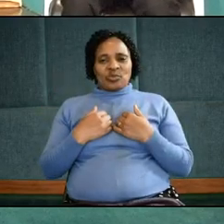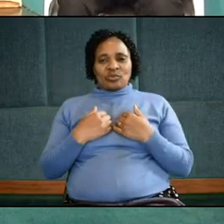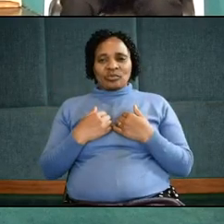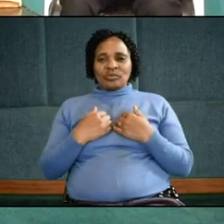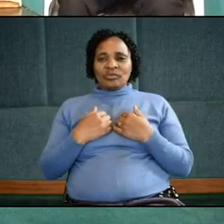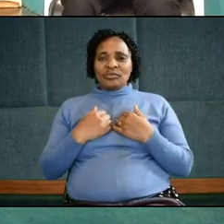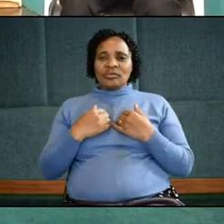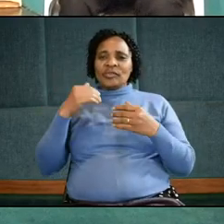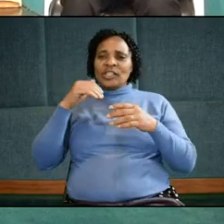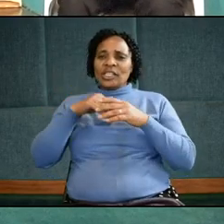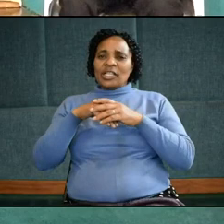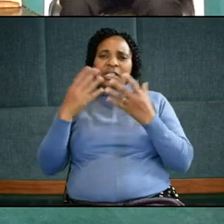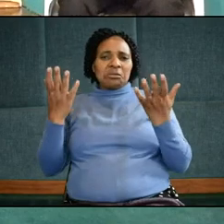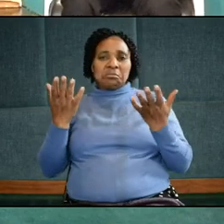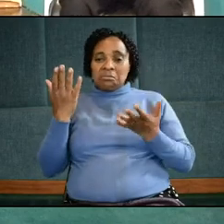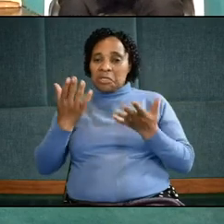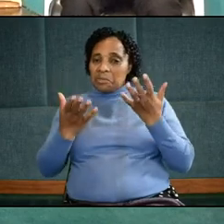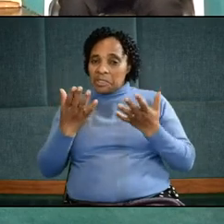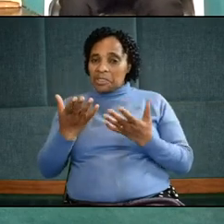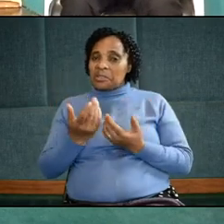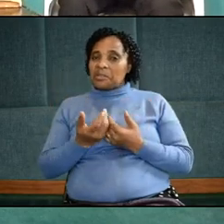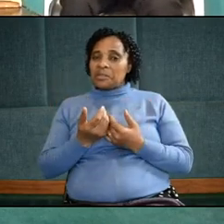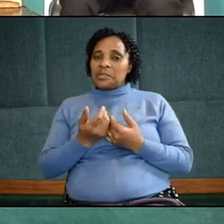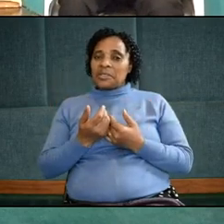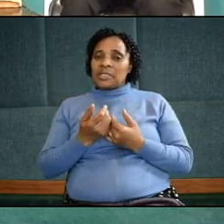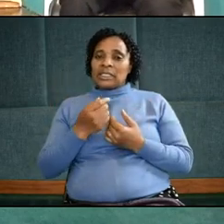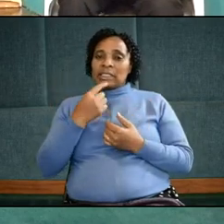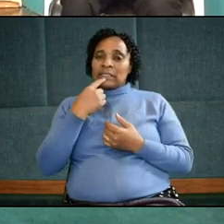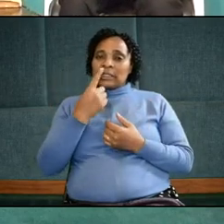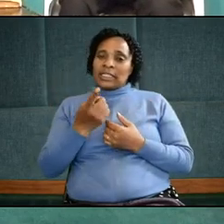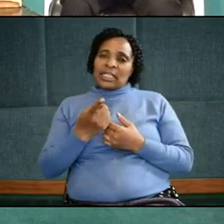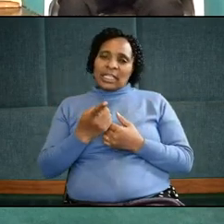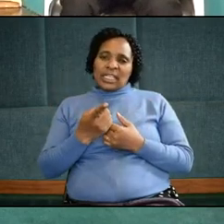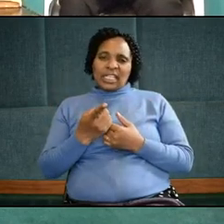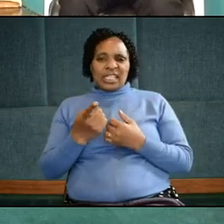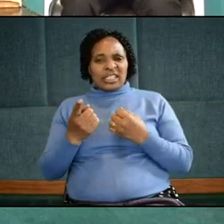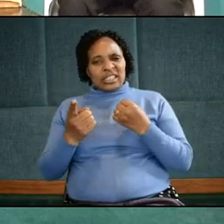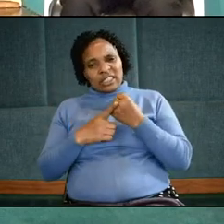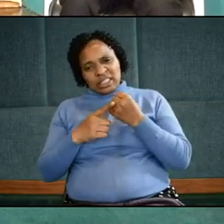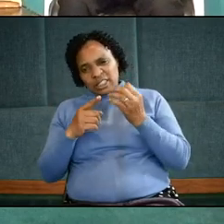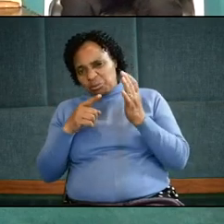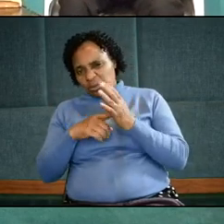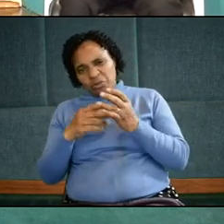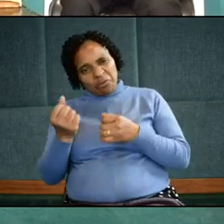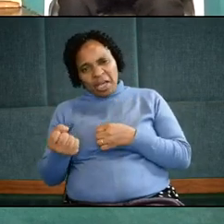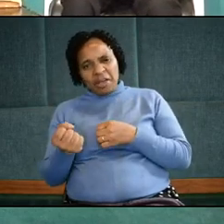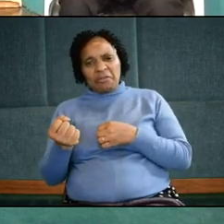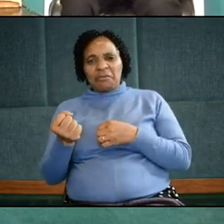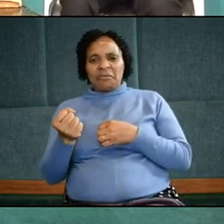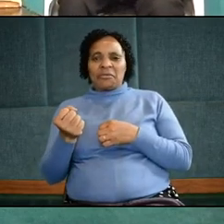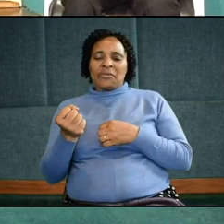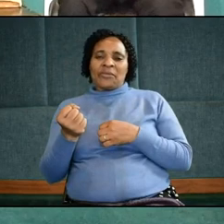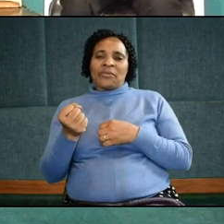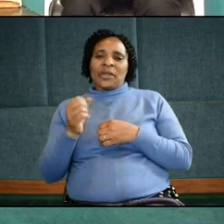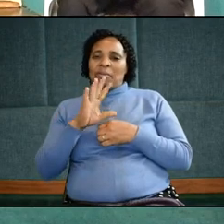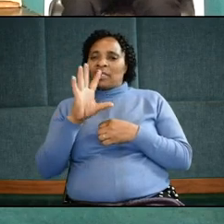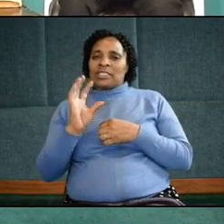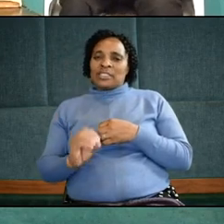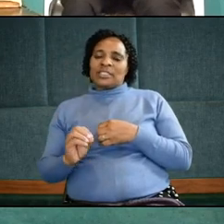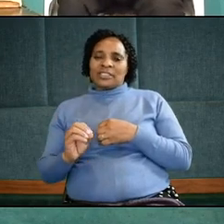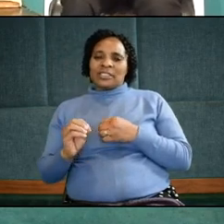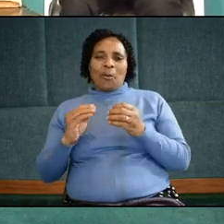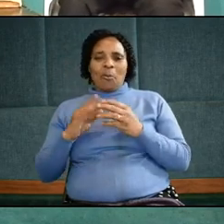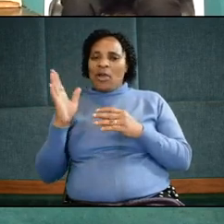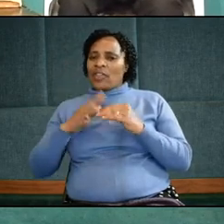In terms of them, I would probably, let's say, 6.5 out of 10. 6.5 out of 10. Not bad. More than